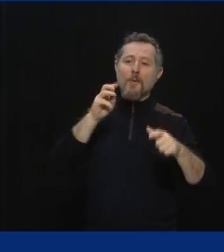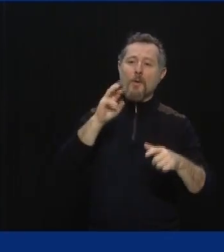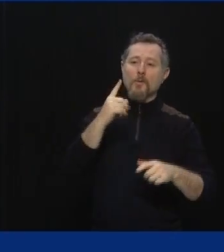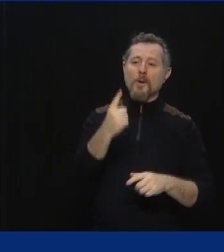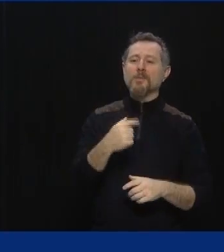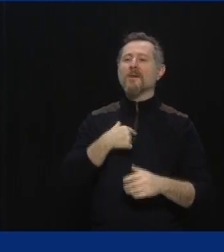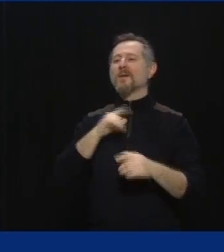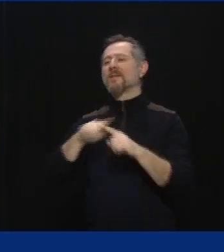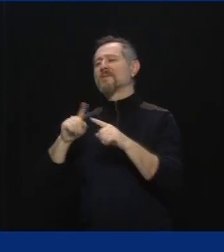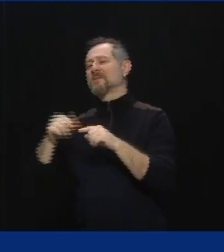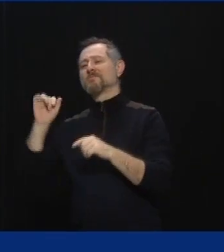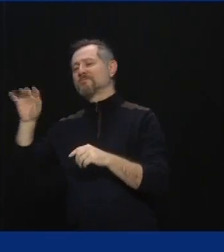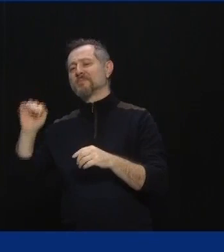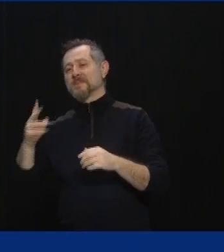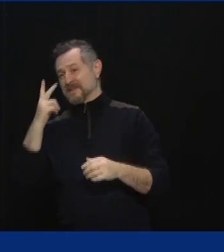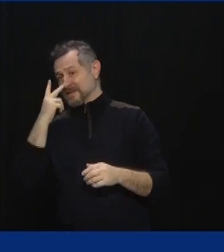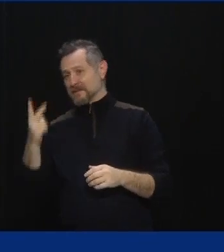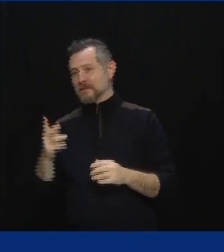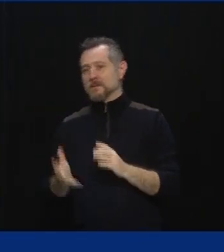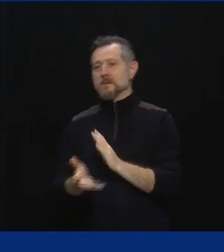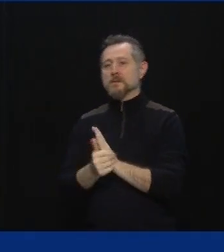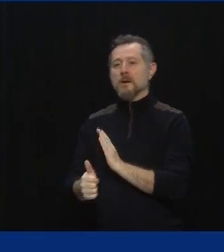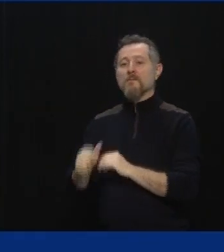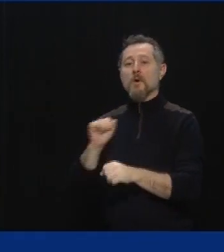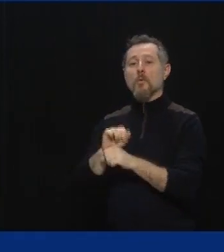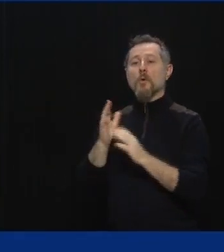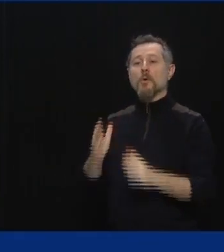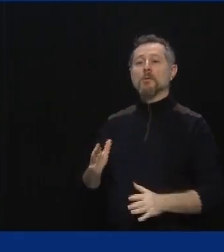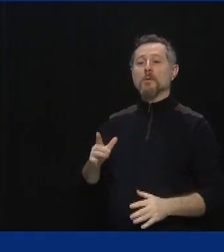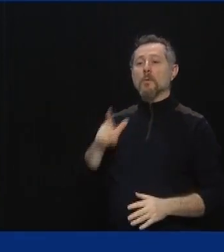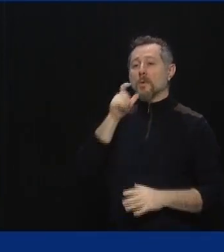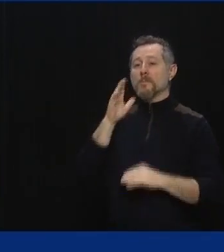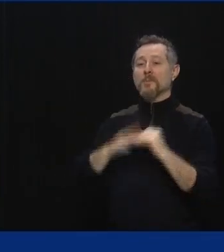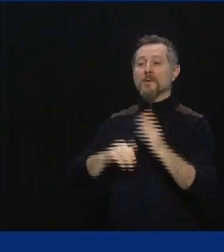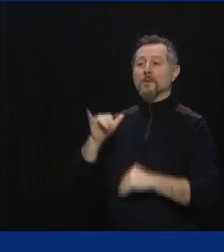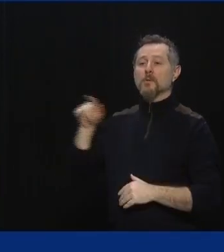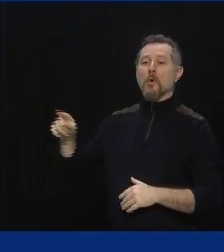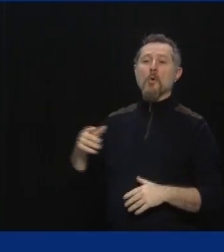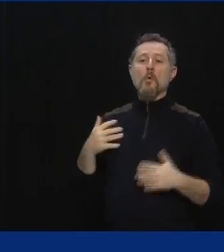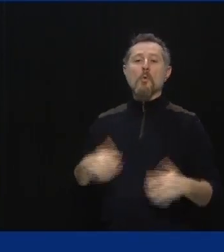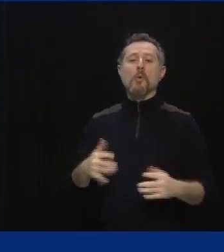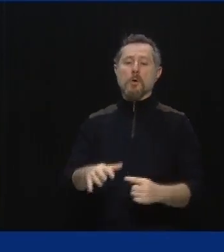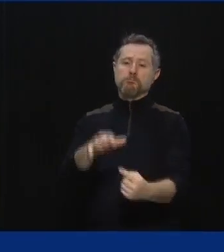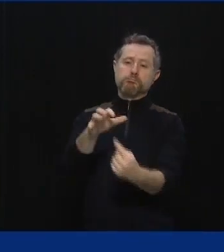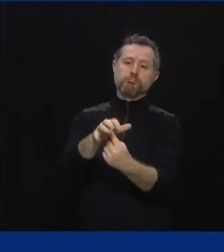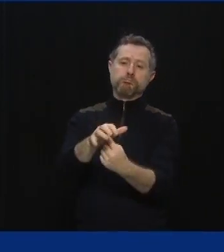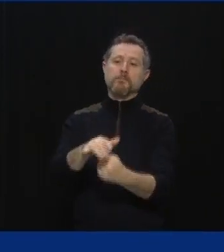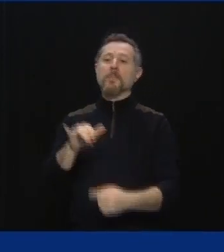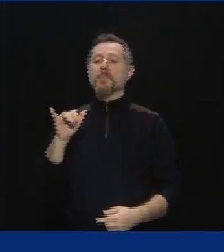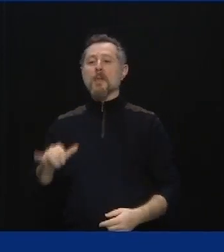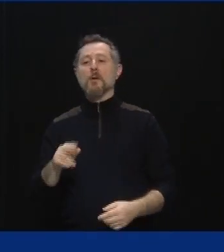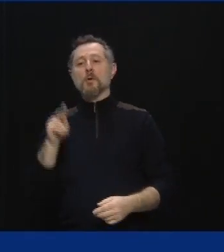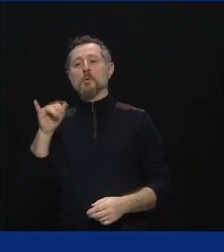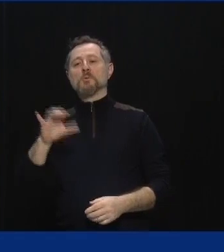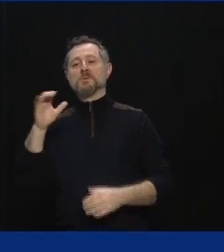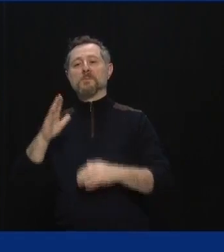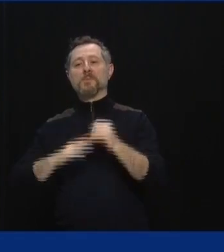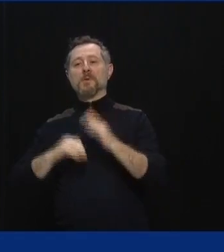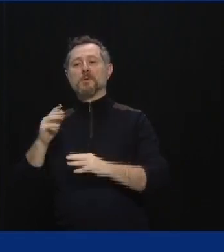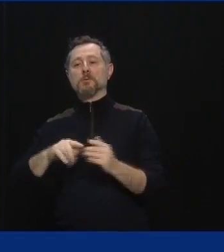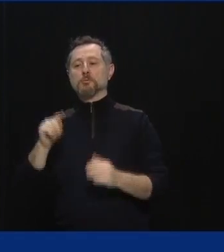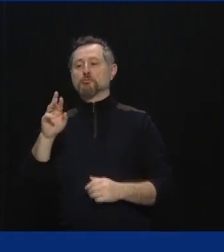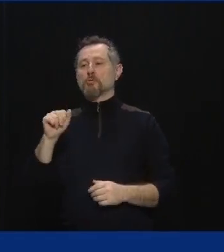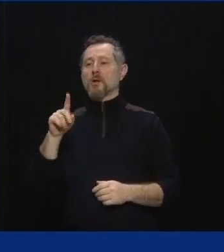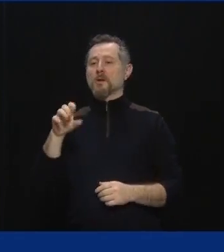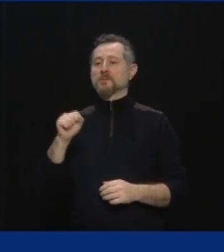on, and just look at the craftsmanship and the work of those buildings. That's the New York City building trades, their members who do that. And we give